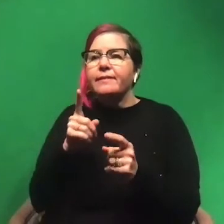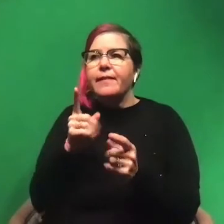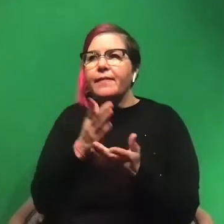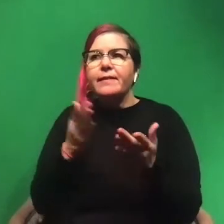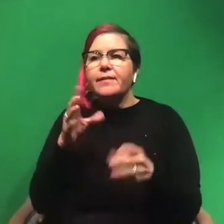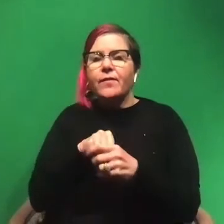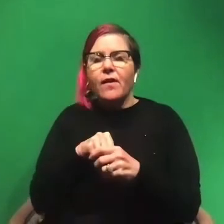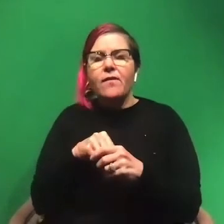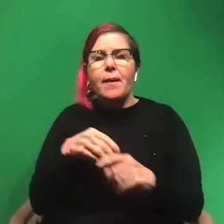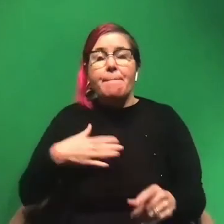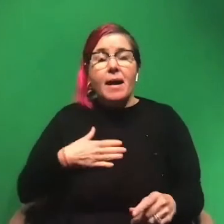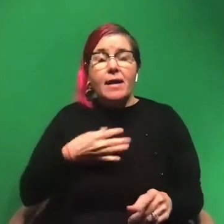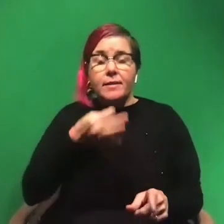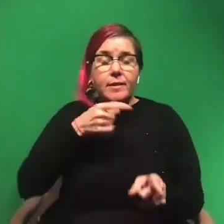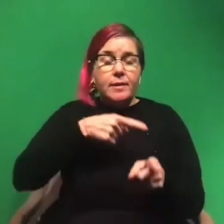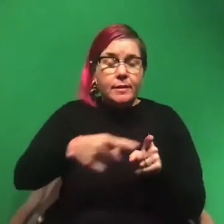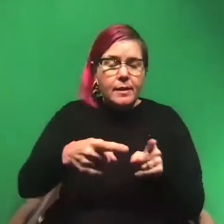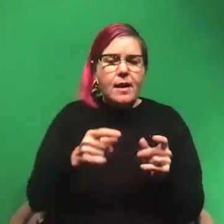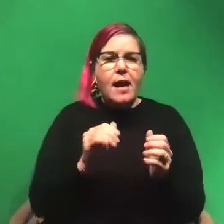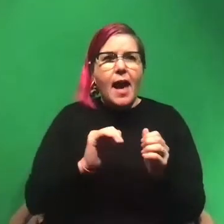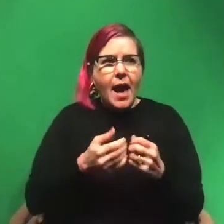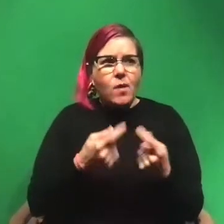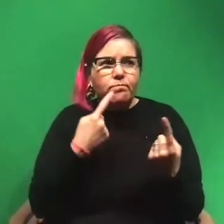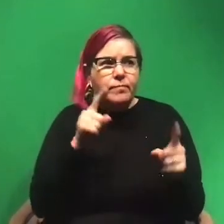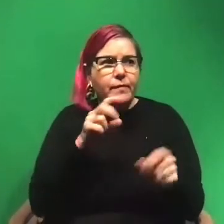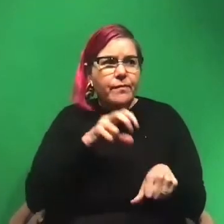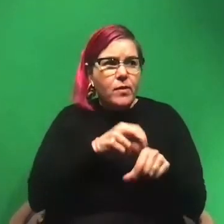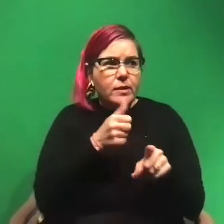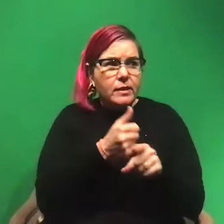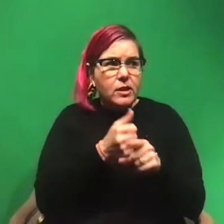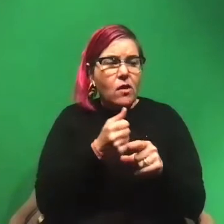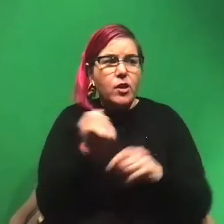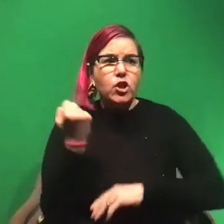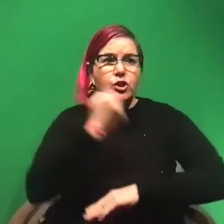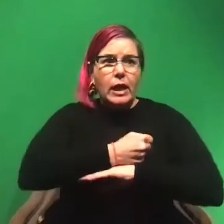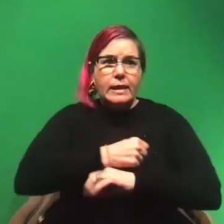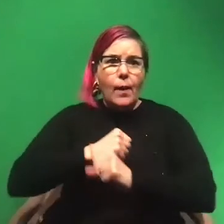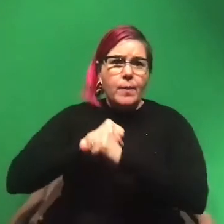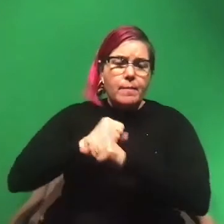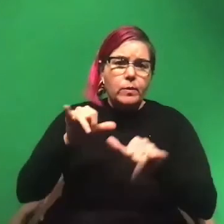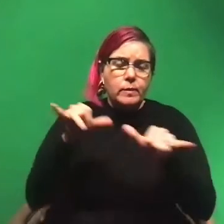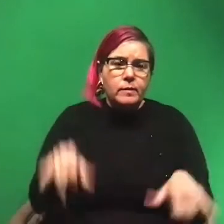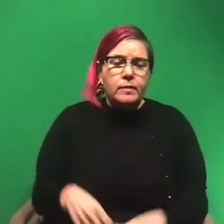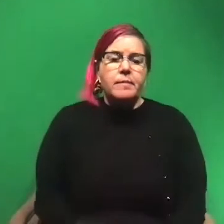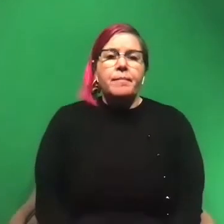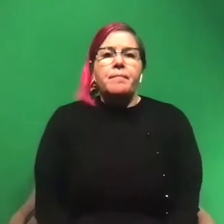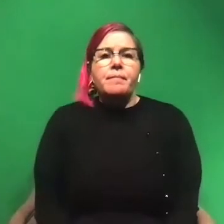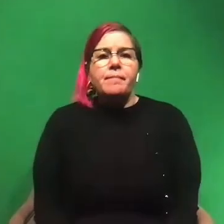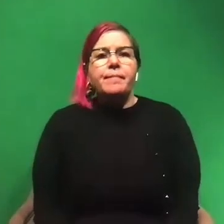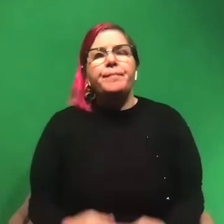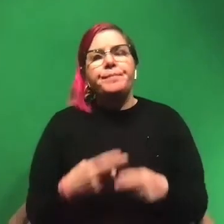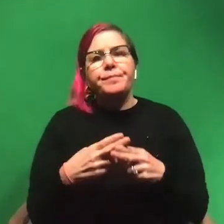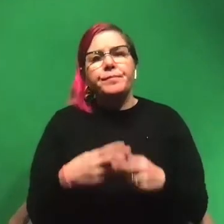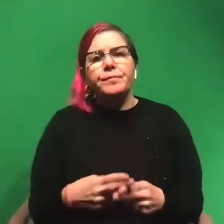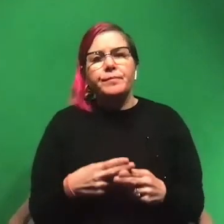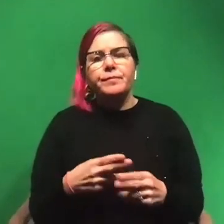sort of specialty and what I care about, how successful is the virus at shutting down the immune system? And that is what we call in our